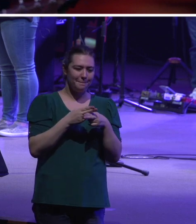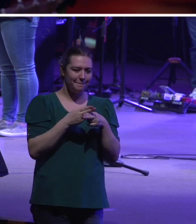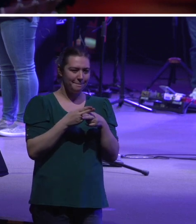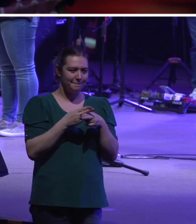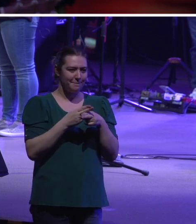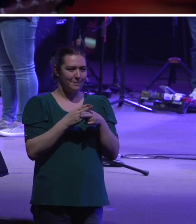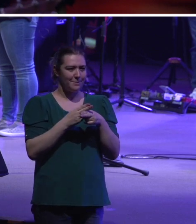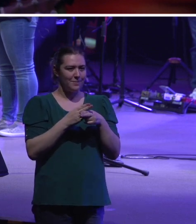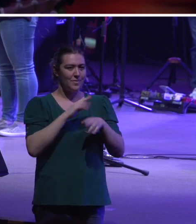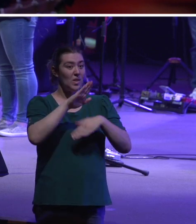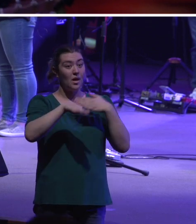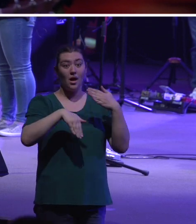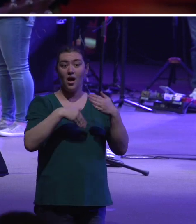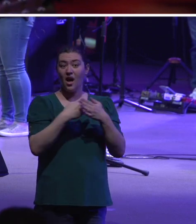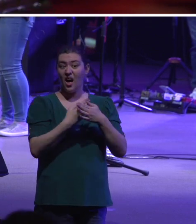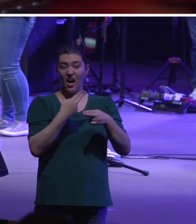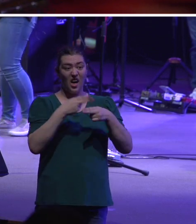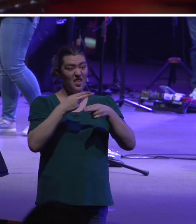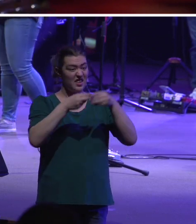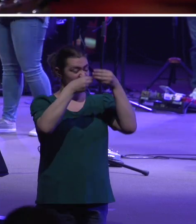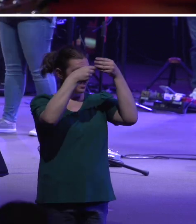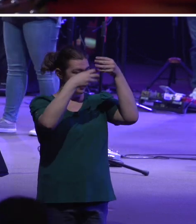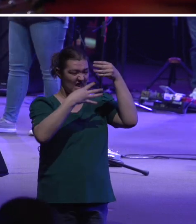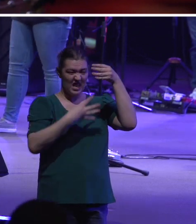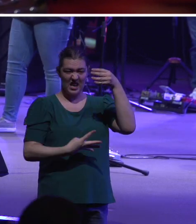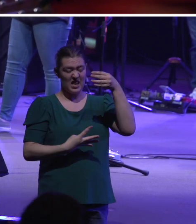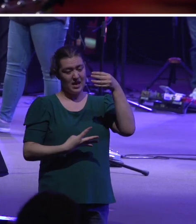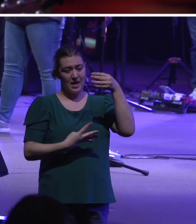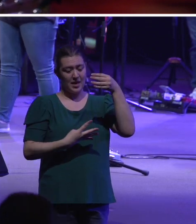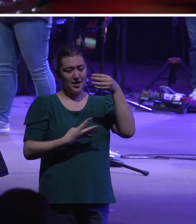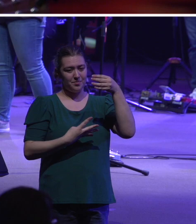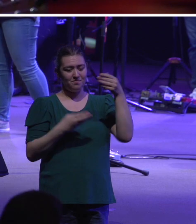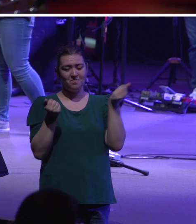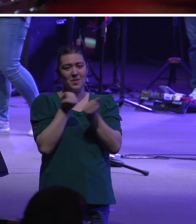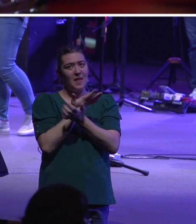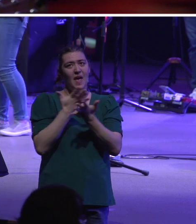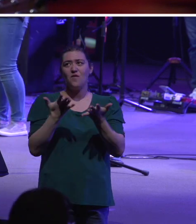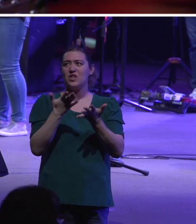All the names that you are, God, all that you are to us,